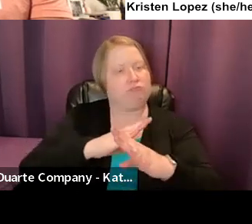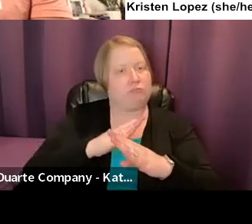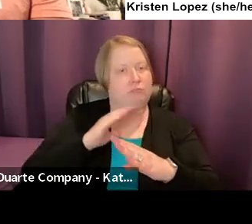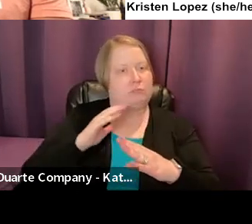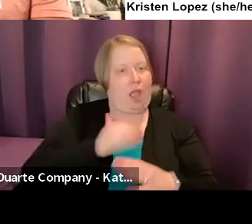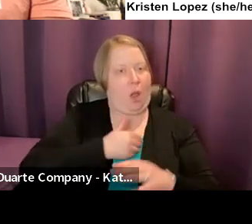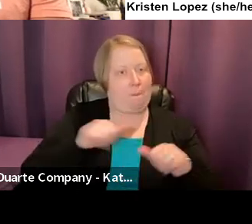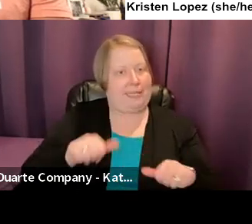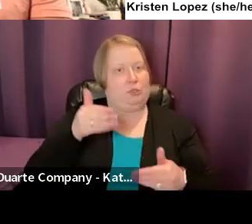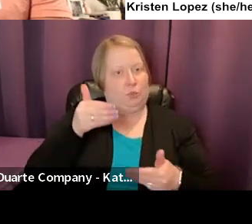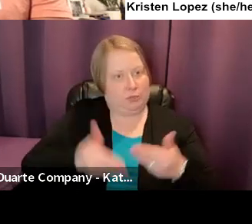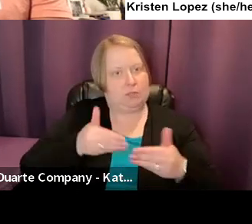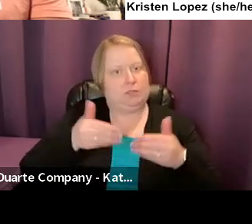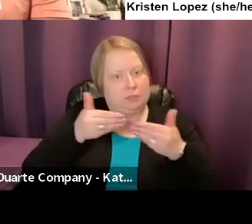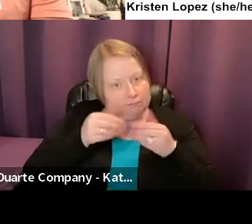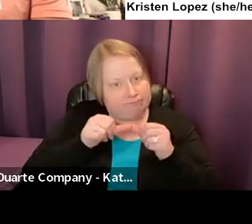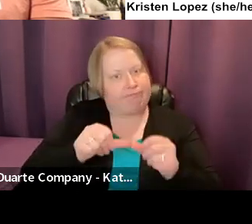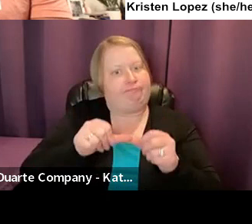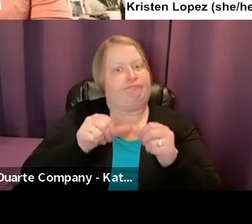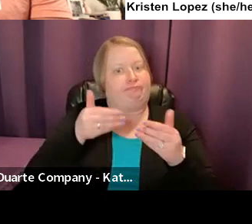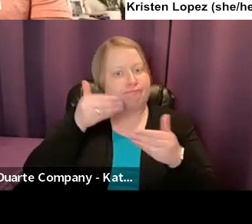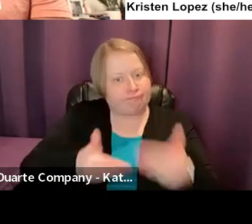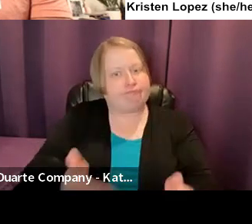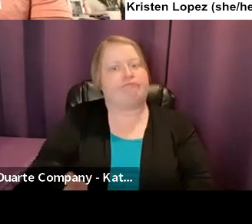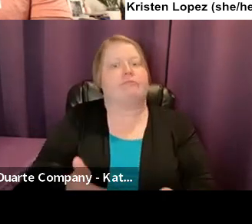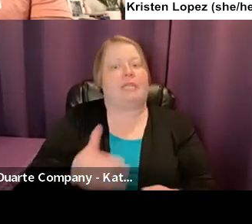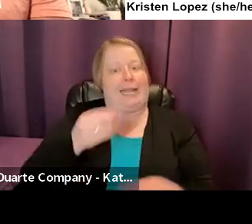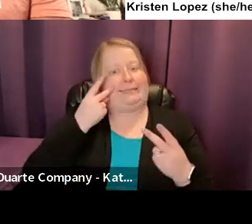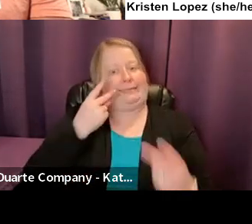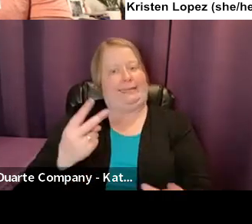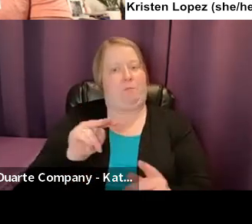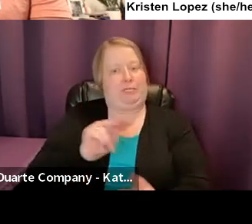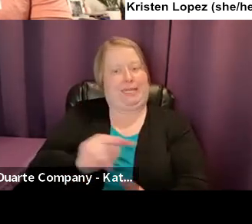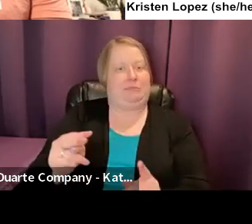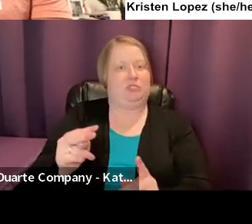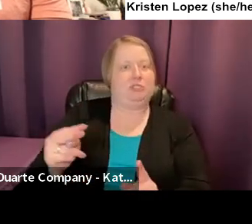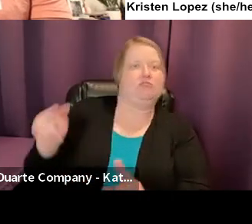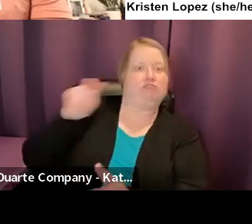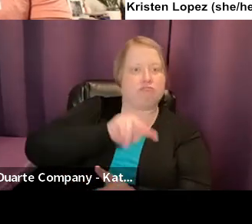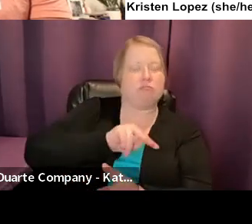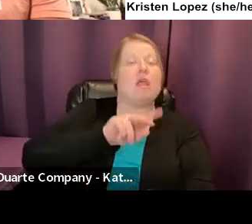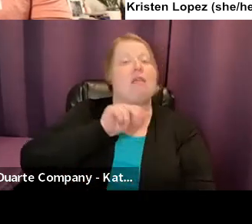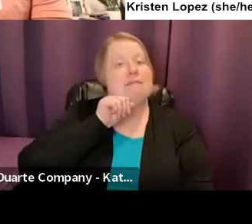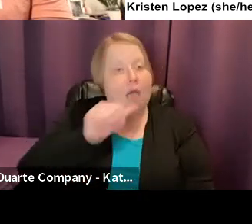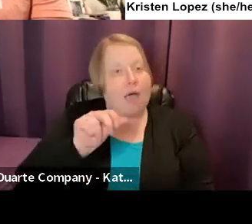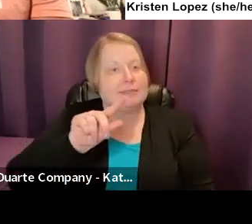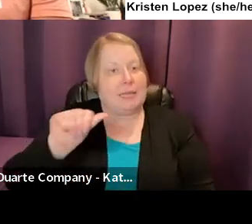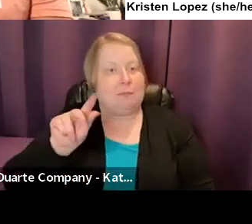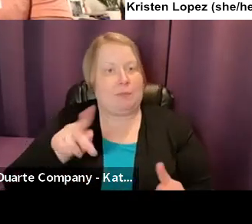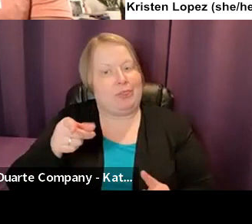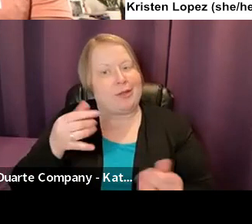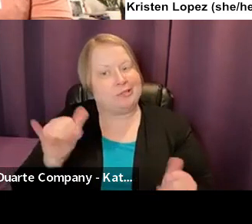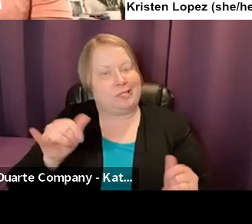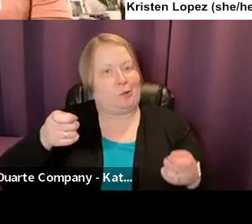mobility and seeing perceptions change. Non-disabled people are still controlling the narrative. Look